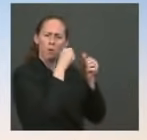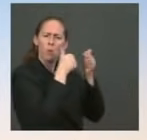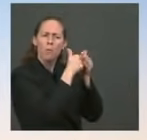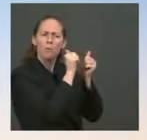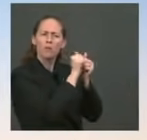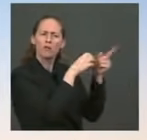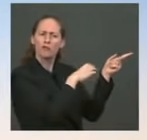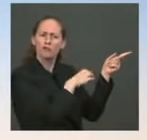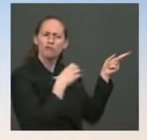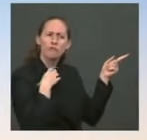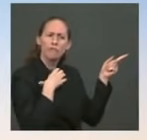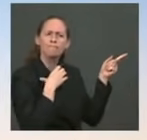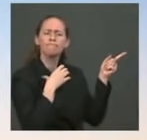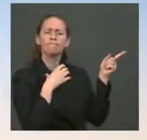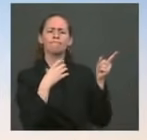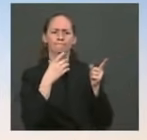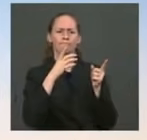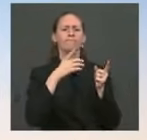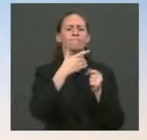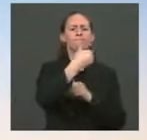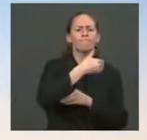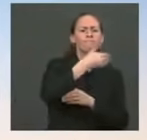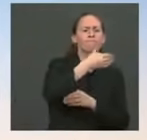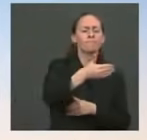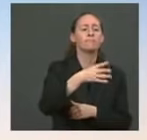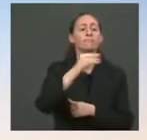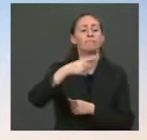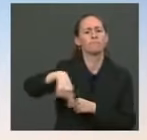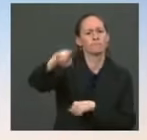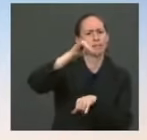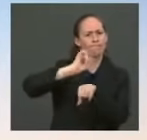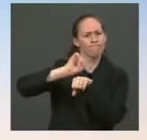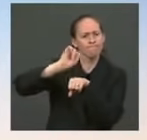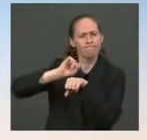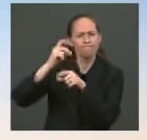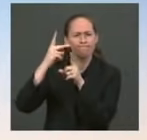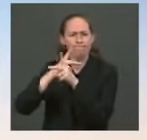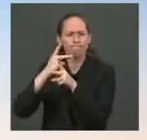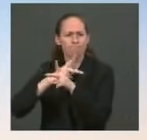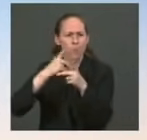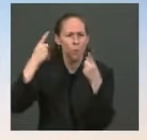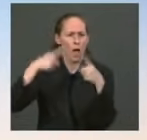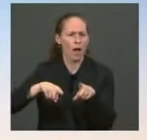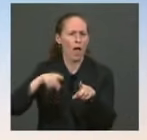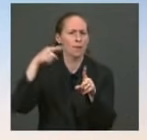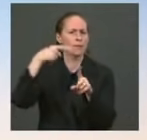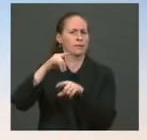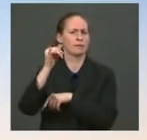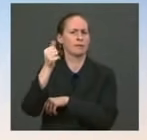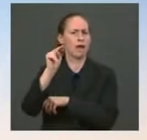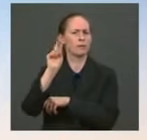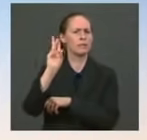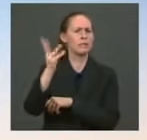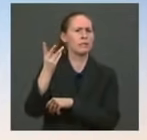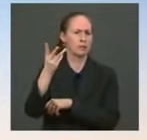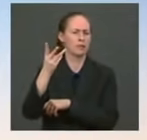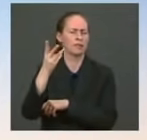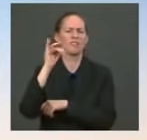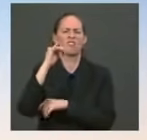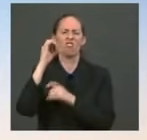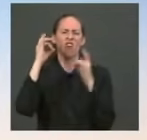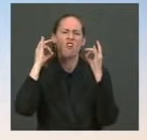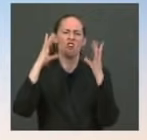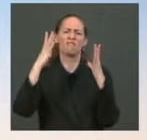congressional committees and others as they work to get to the bottom of what happened on January 6th, an incredibly dark day in our